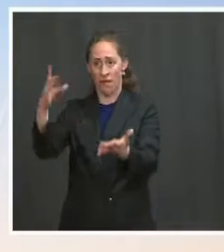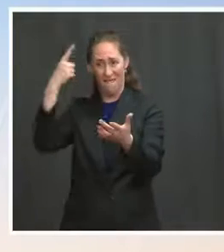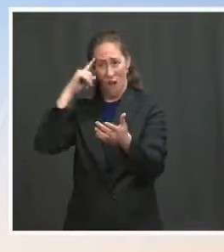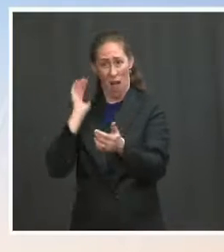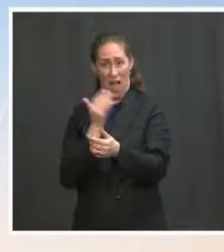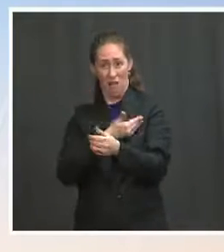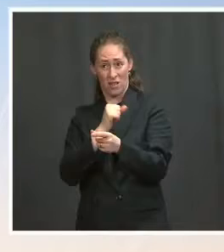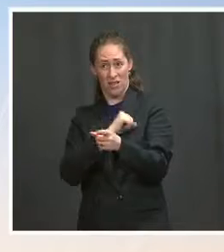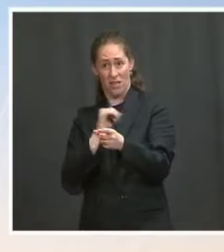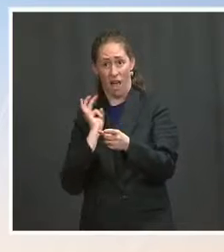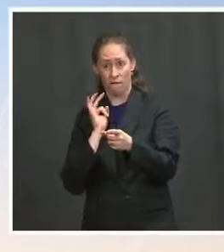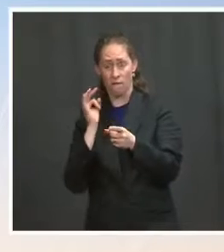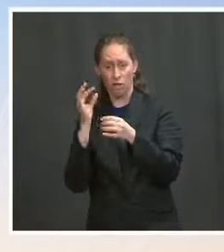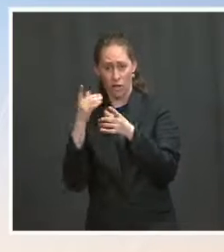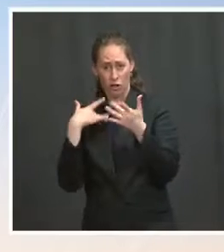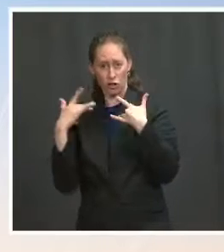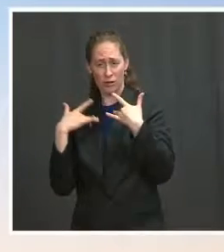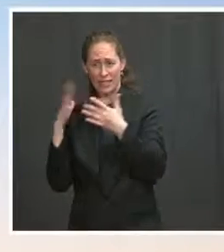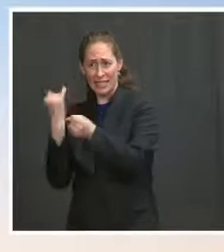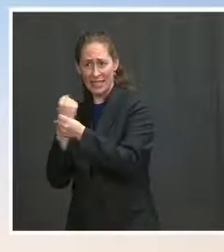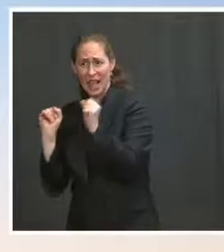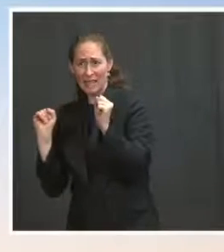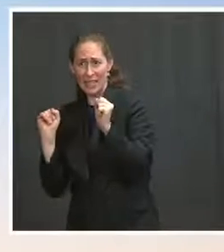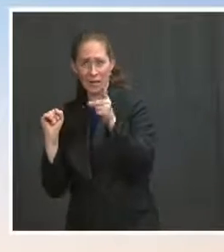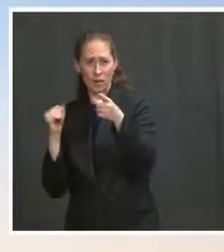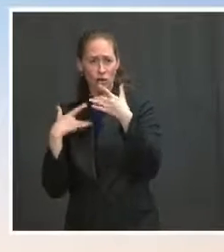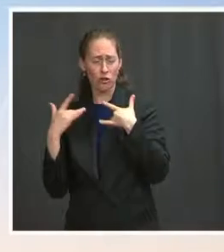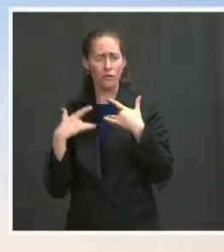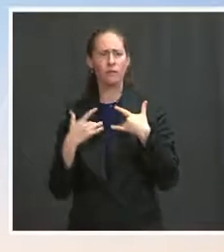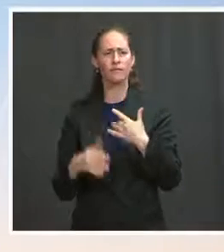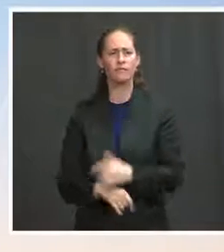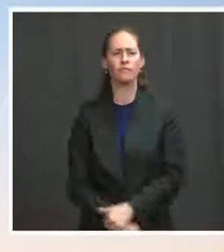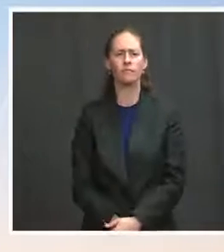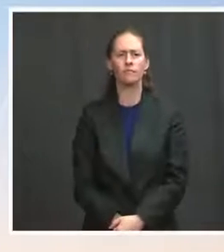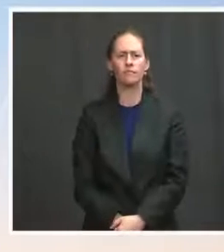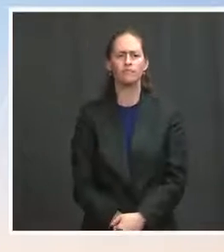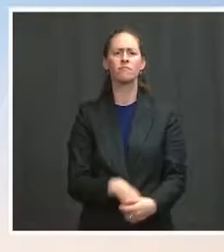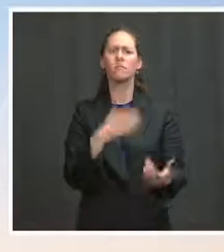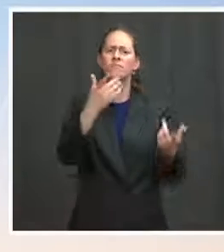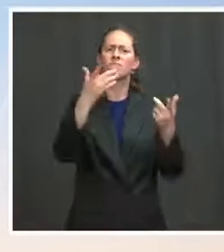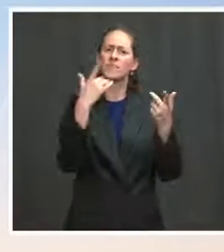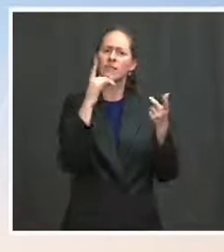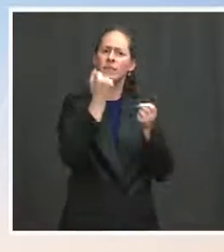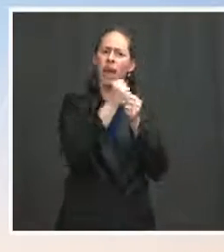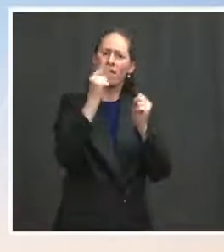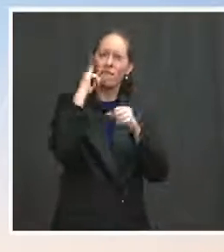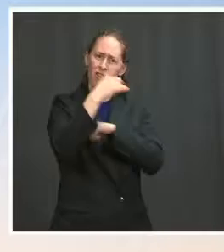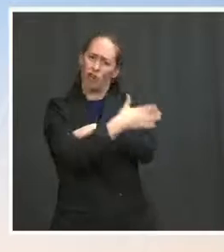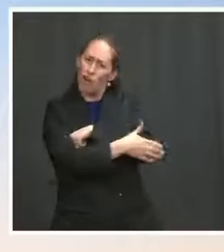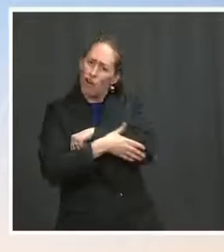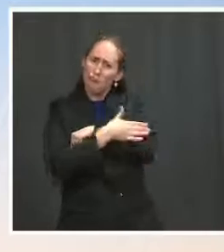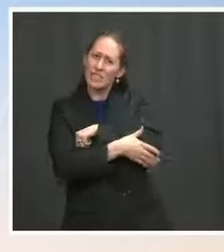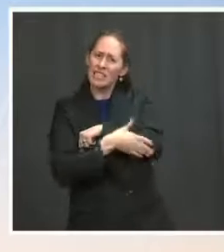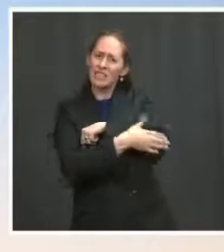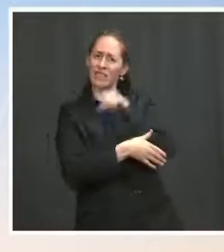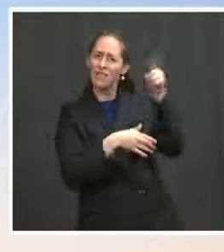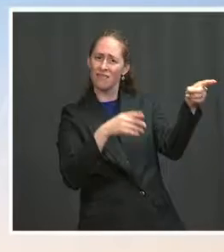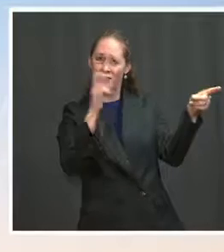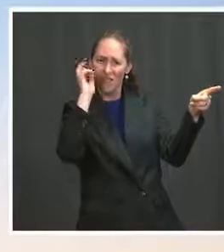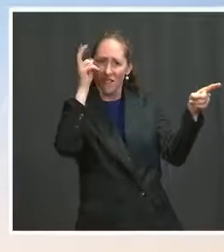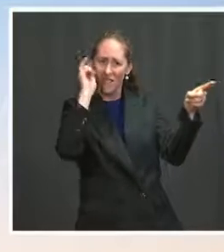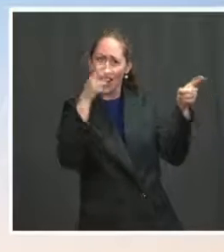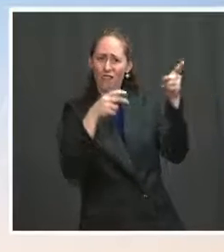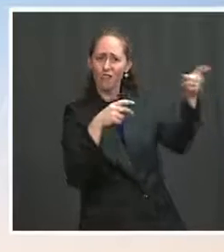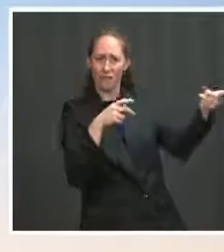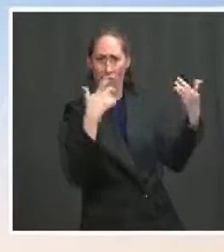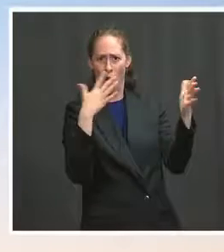serving safety, in but Kabul, or? I understand the safety of our people, but what about the safety of the country? We've been there for X amount of years. Are we